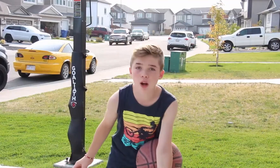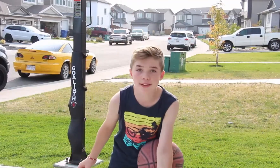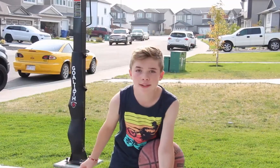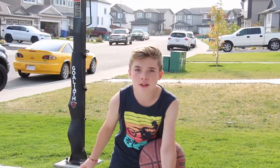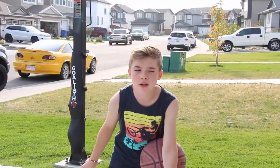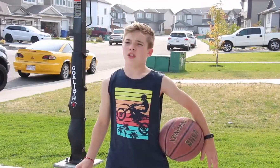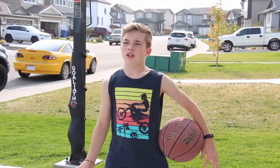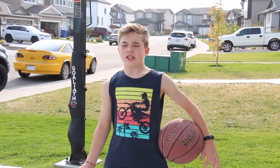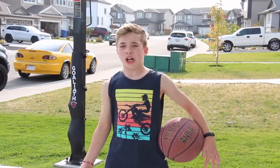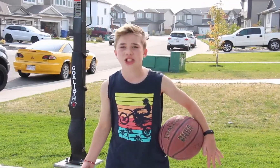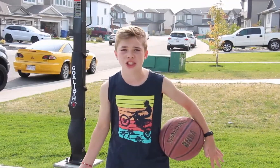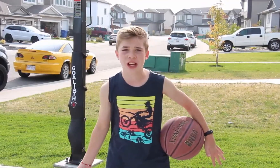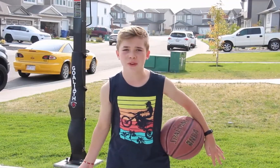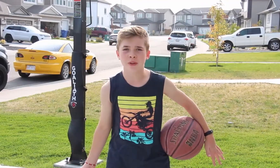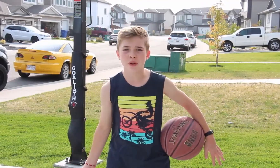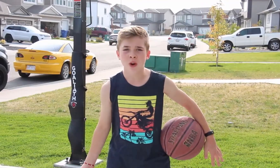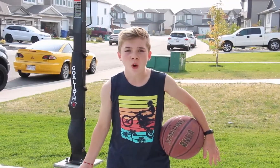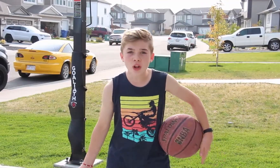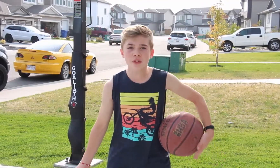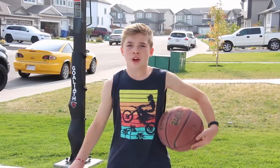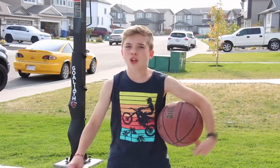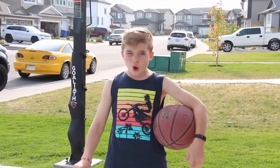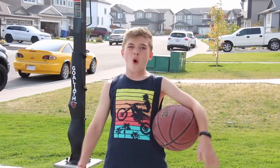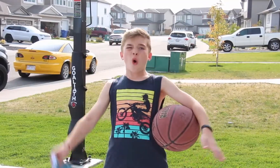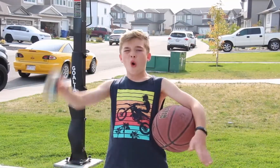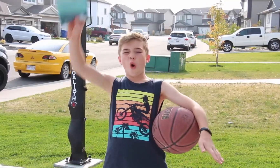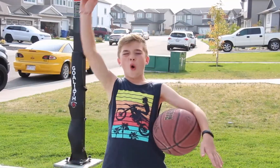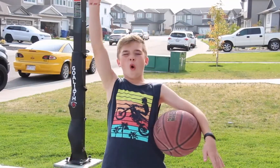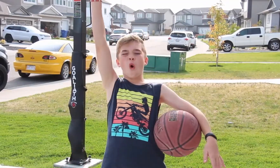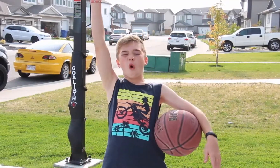home run, a touchdown, or even a